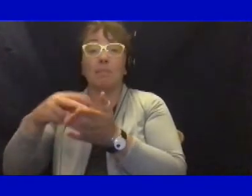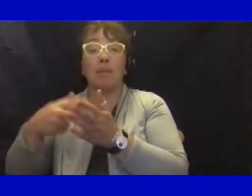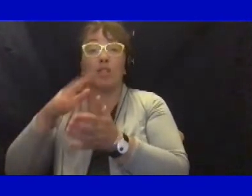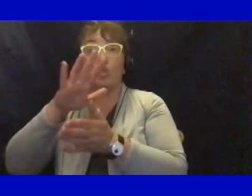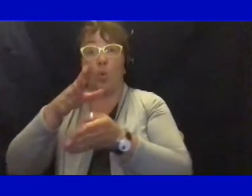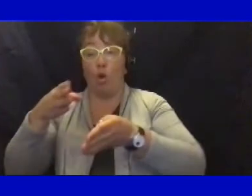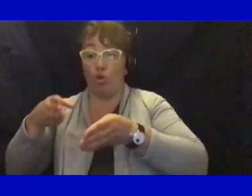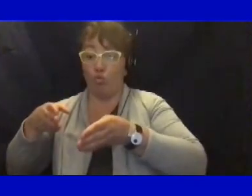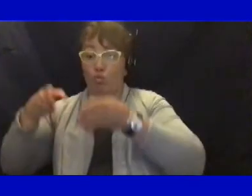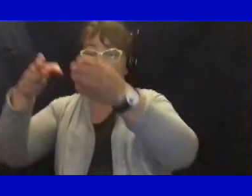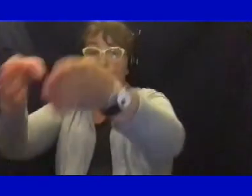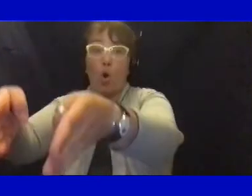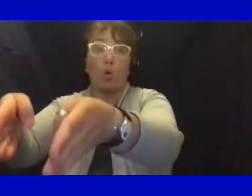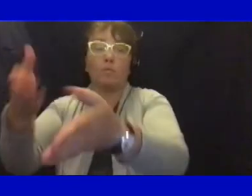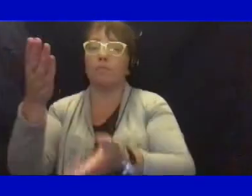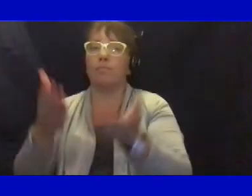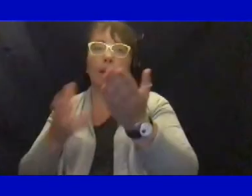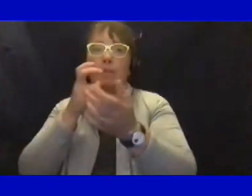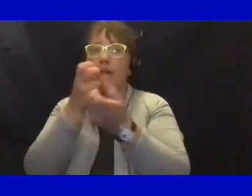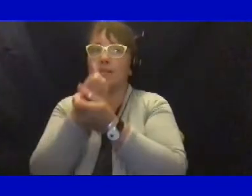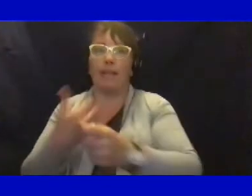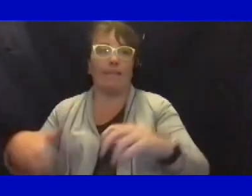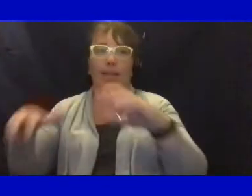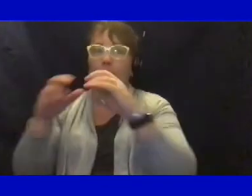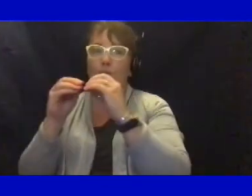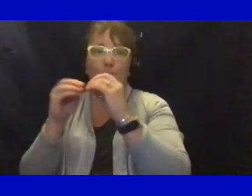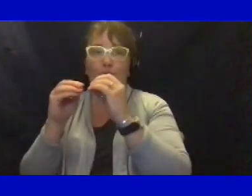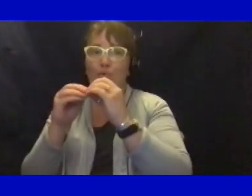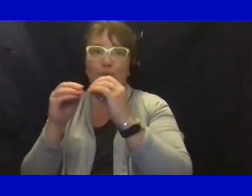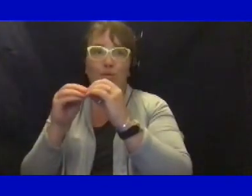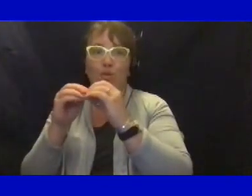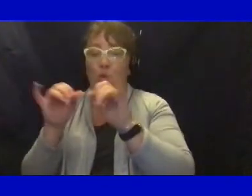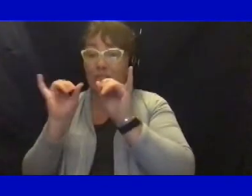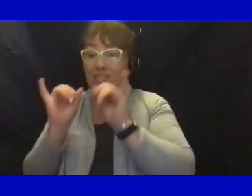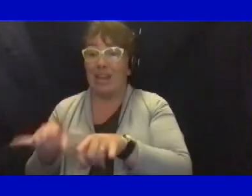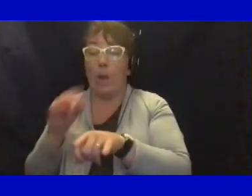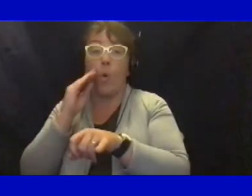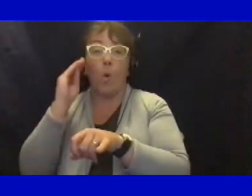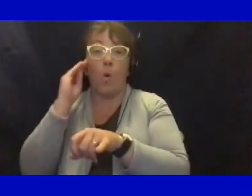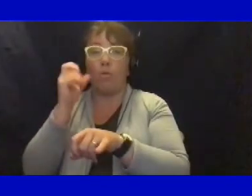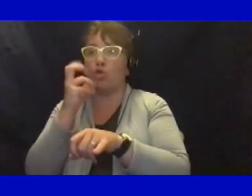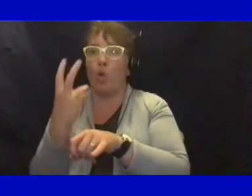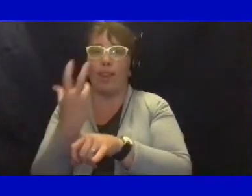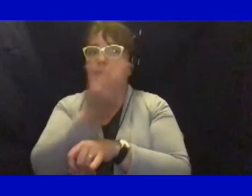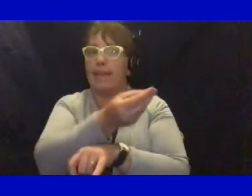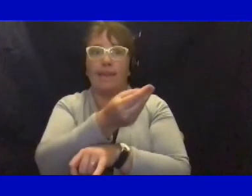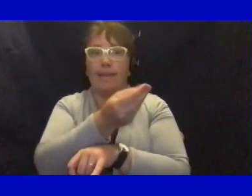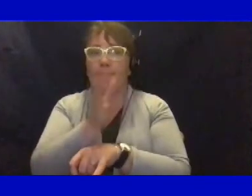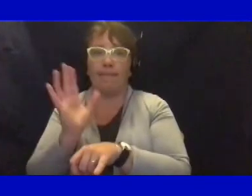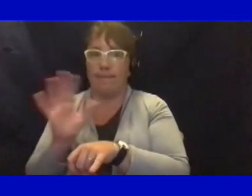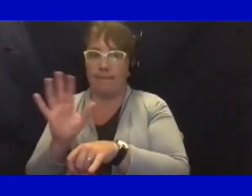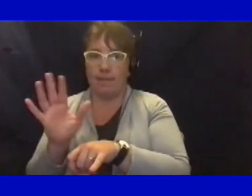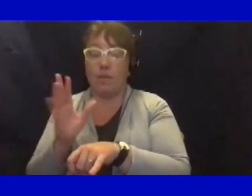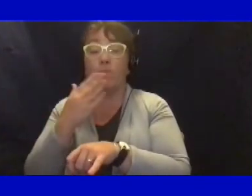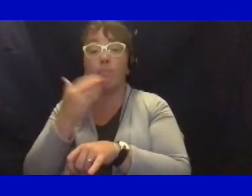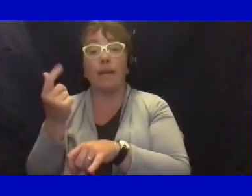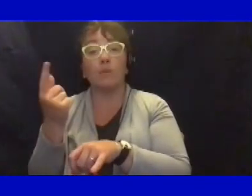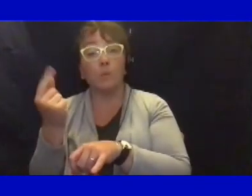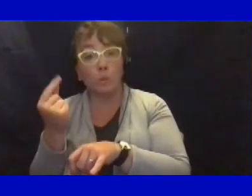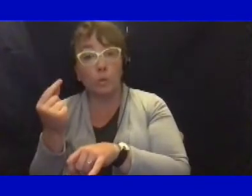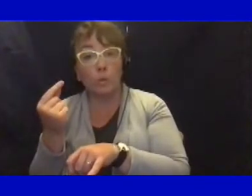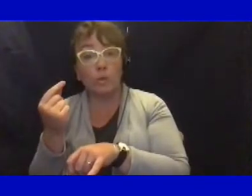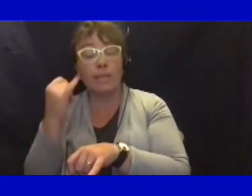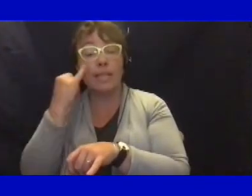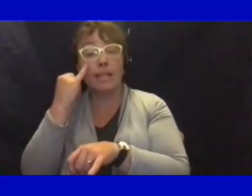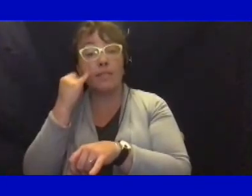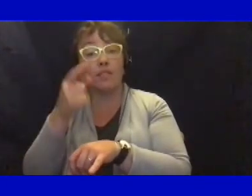property may not be safe for you to be on them and driving. So the best course of action, if you're ordered to shelter